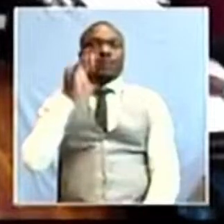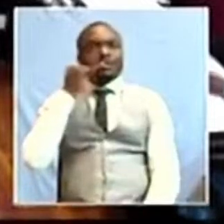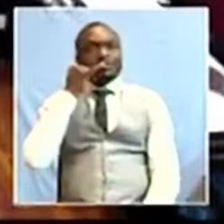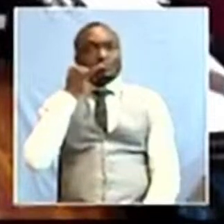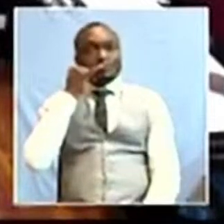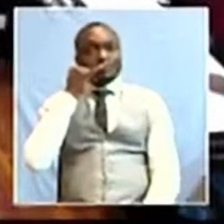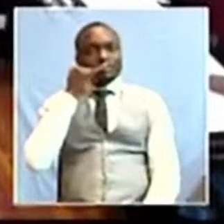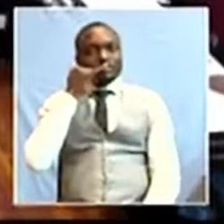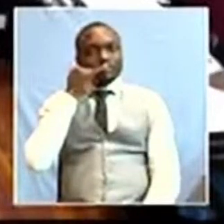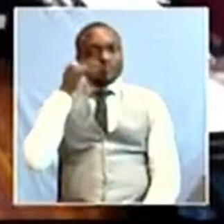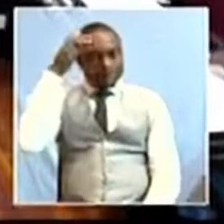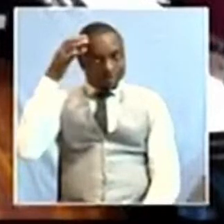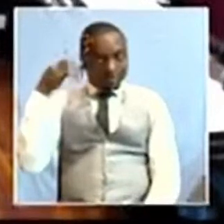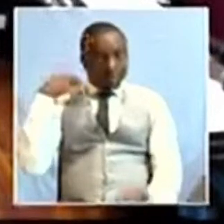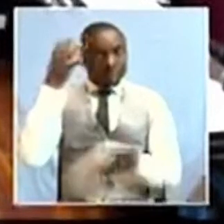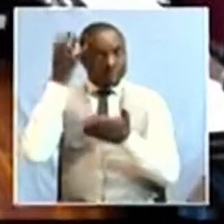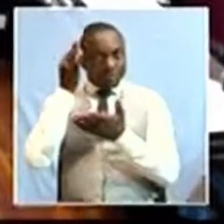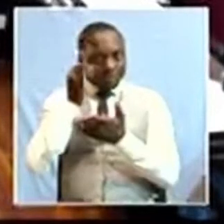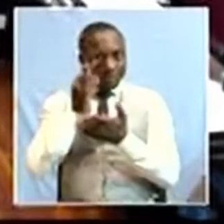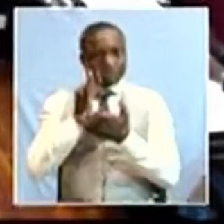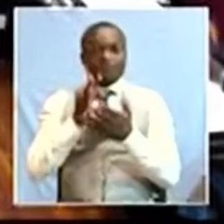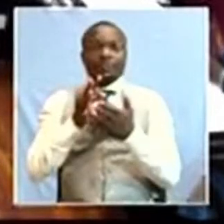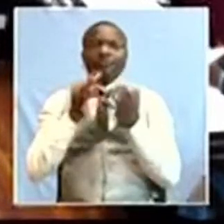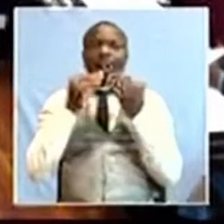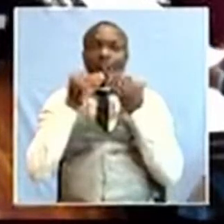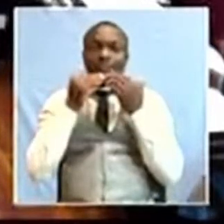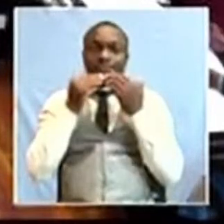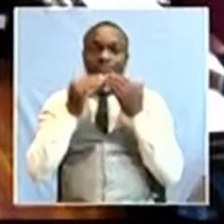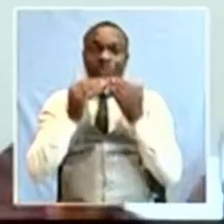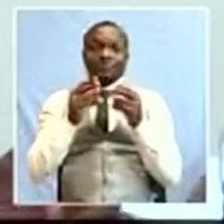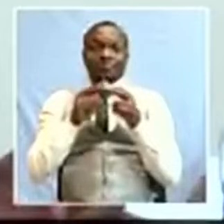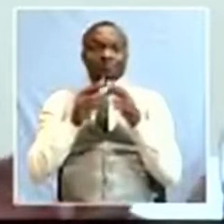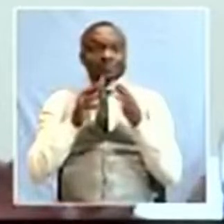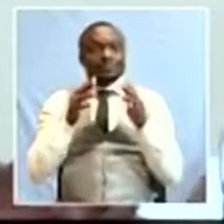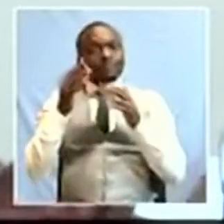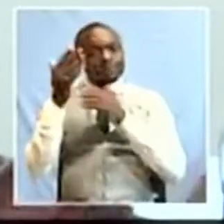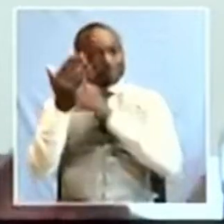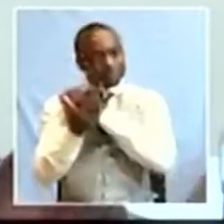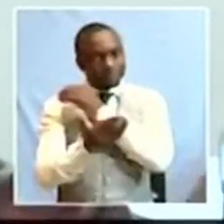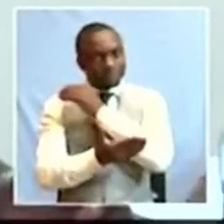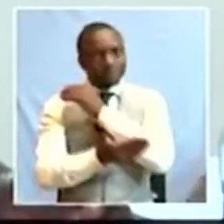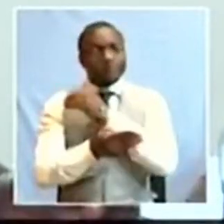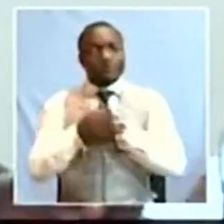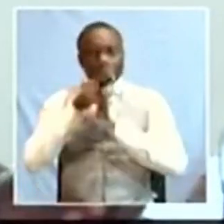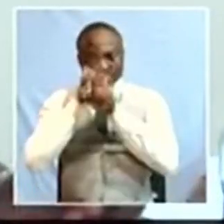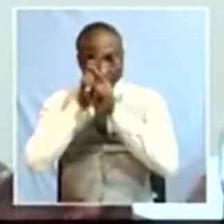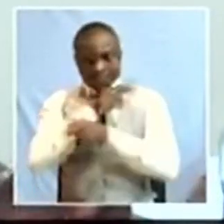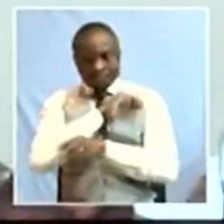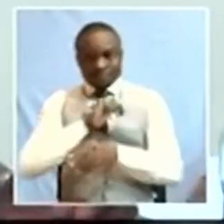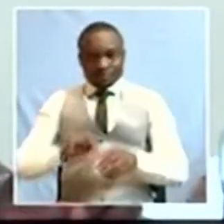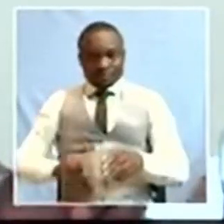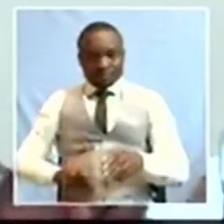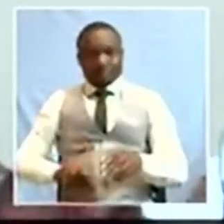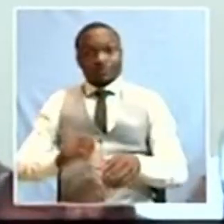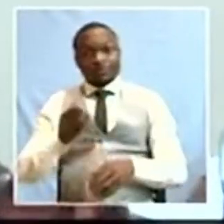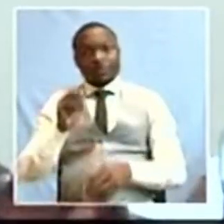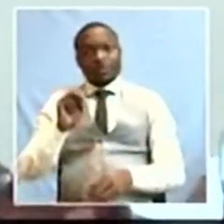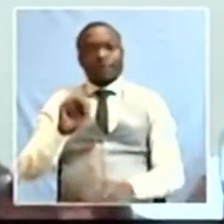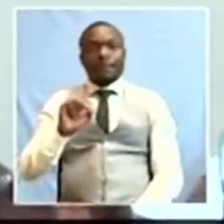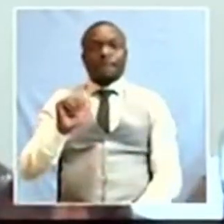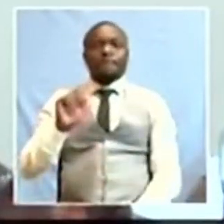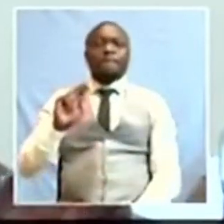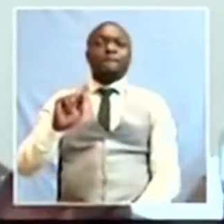Thank you so much. I wish to invite the honorable members. starting with the Honorable Member for Mangango.